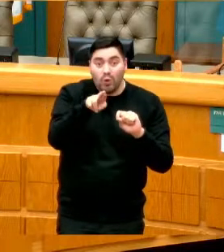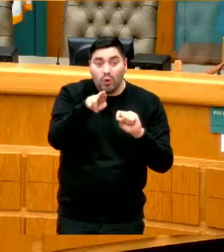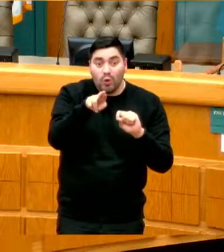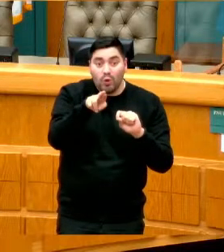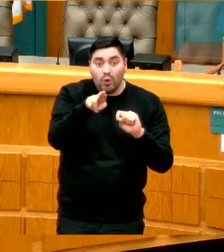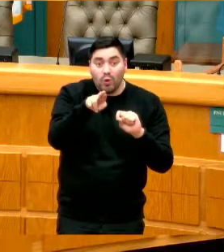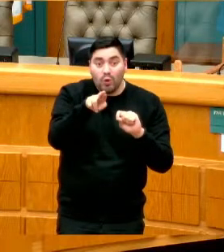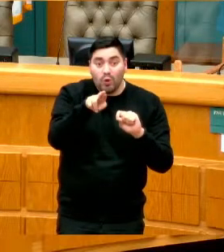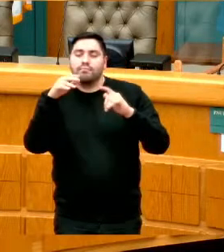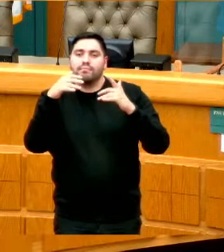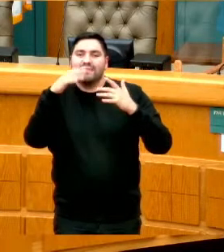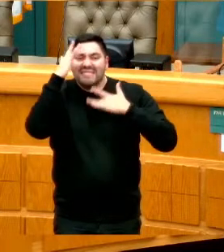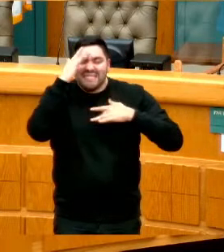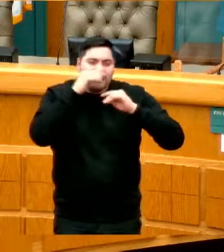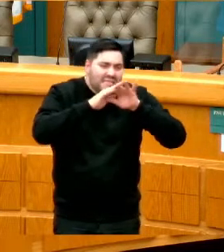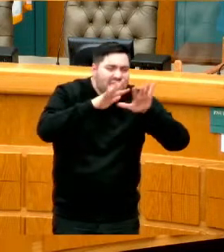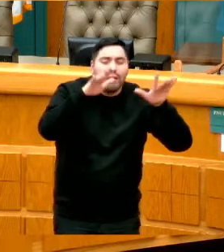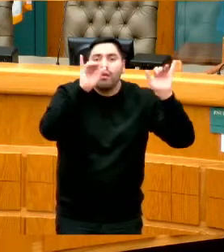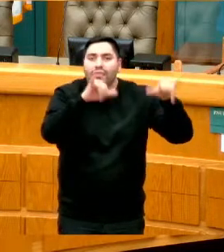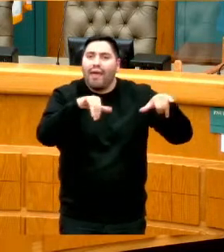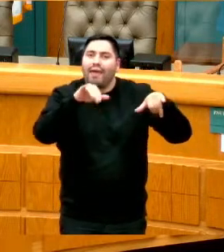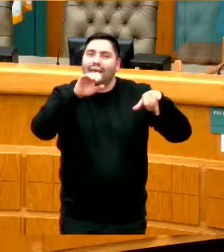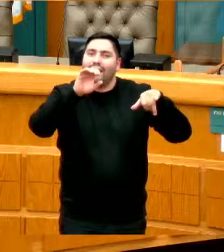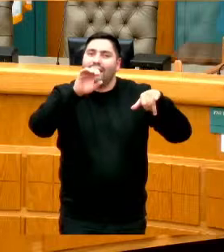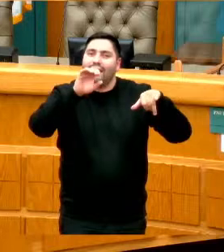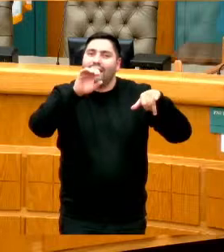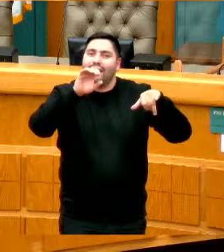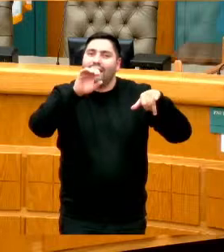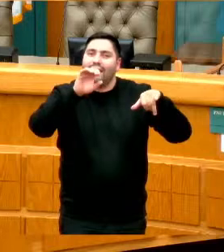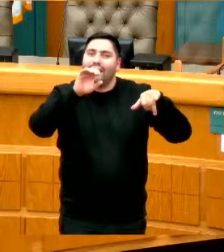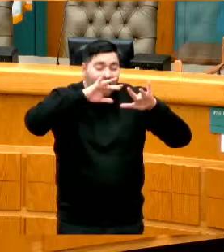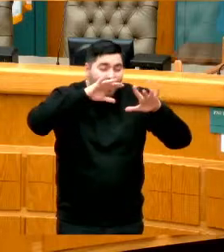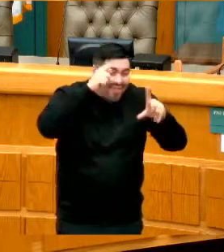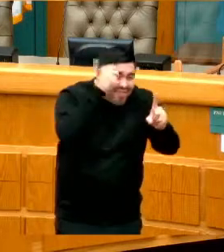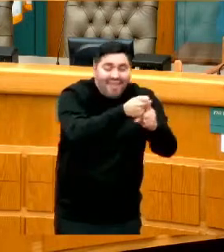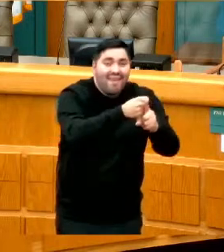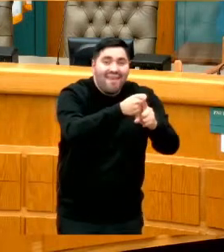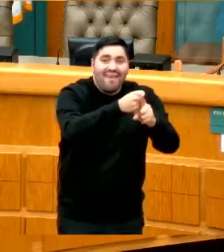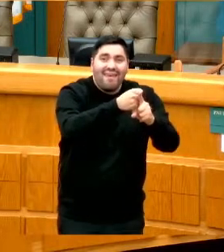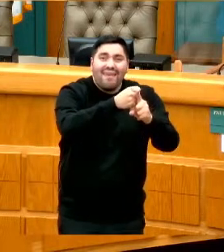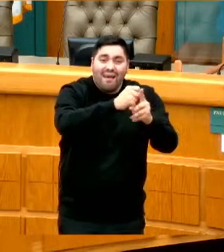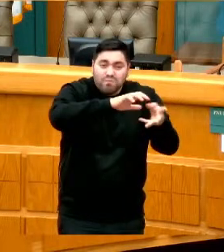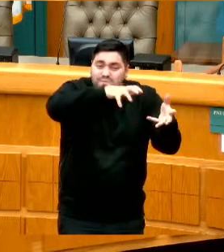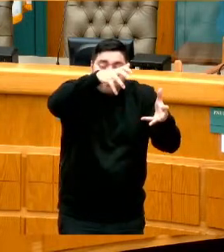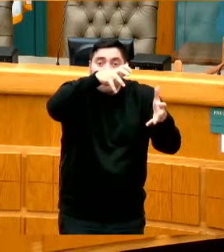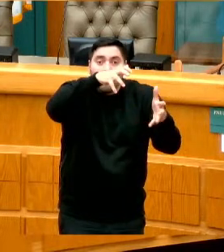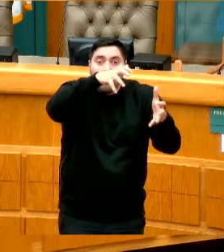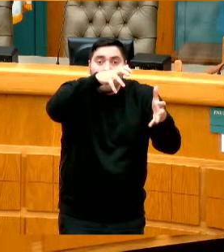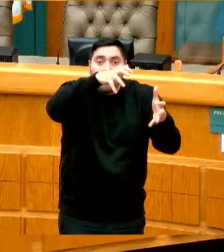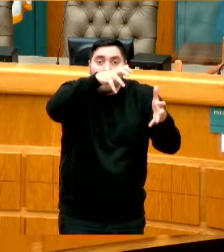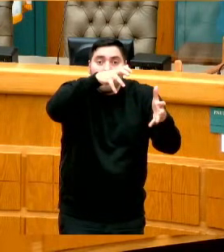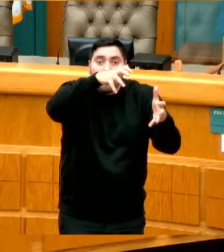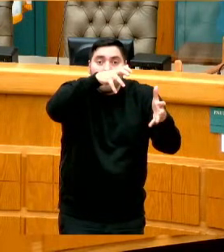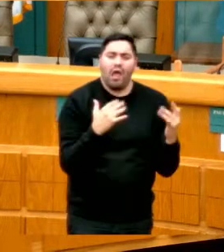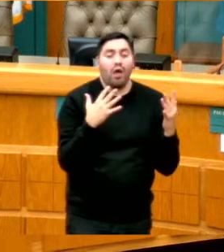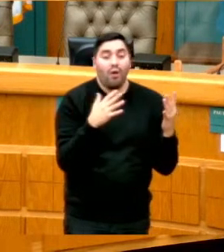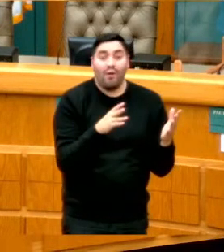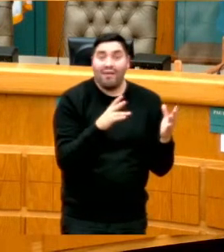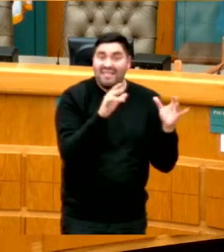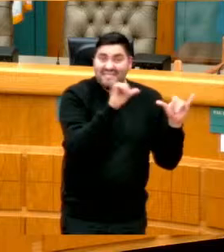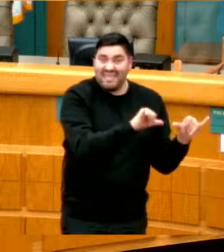Egypt. And today, we have our own kind of plague, and we want it to pass over us as